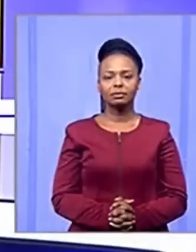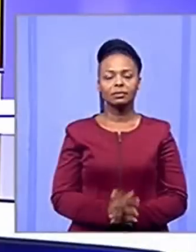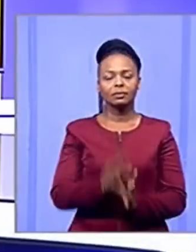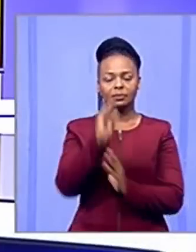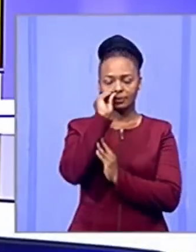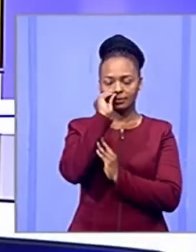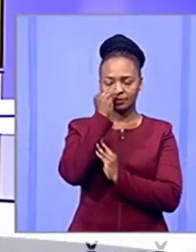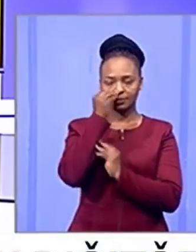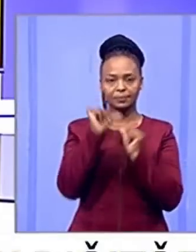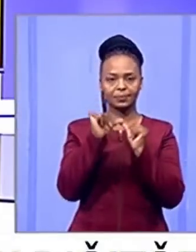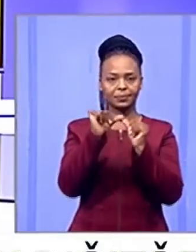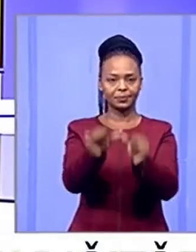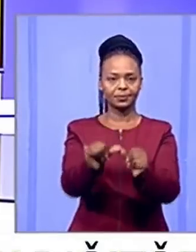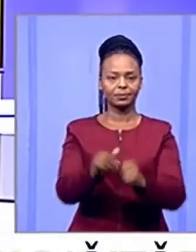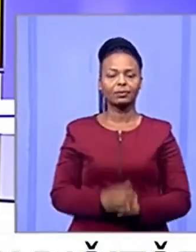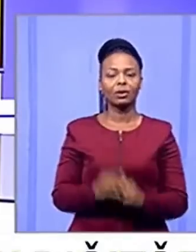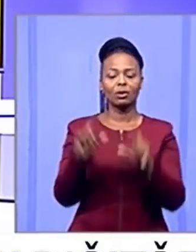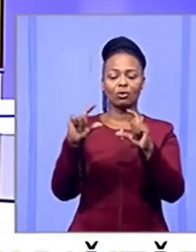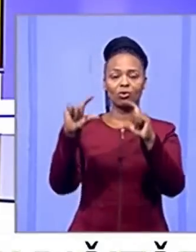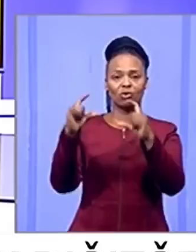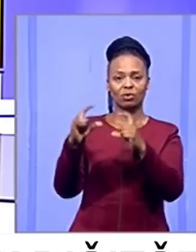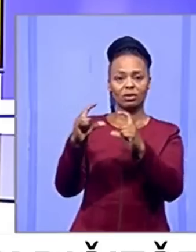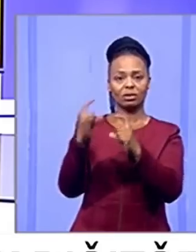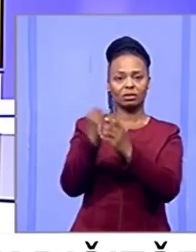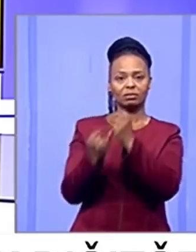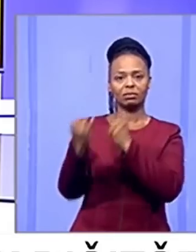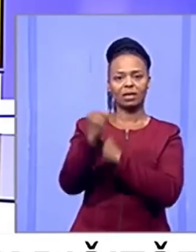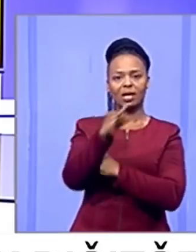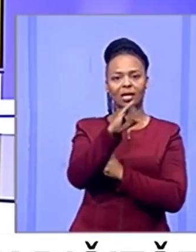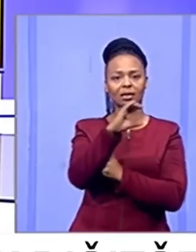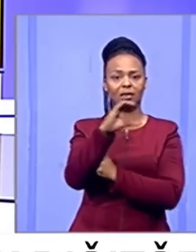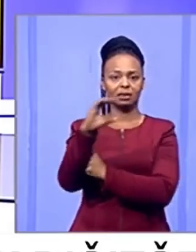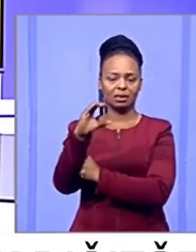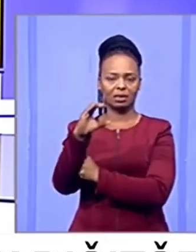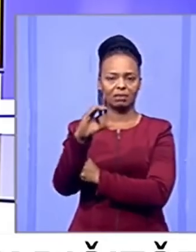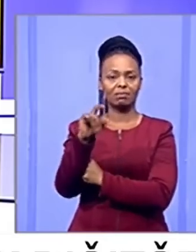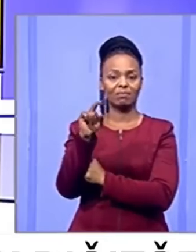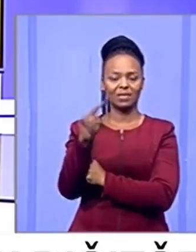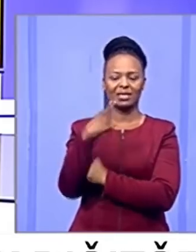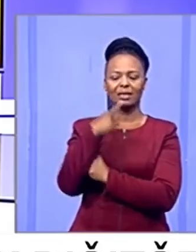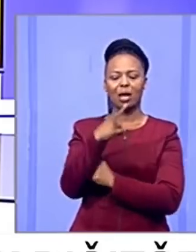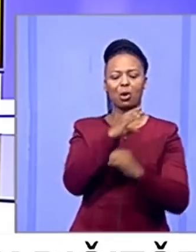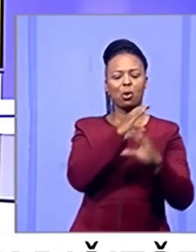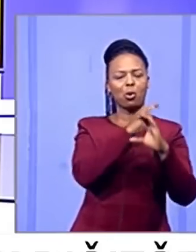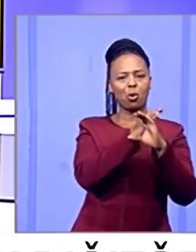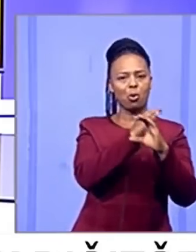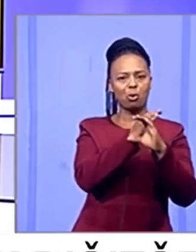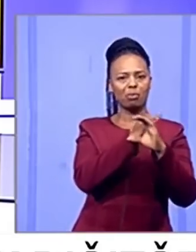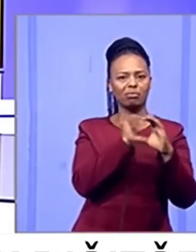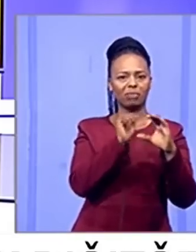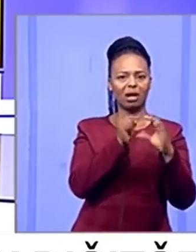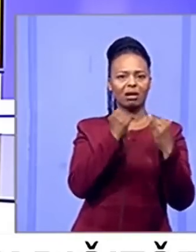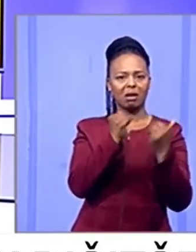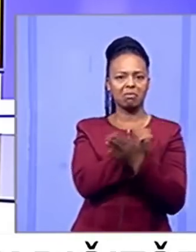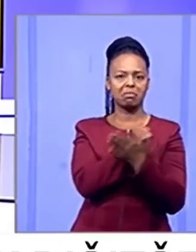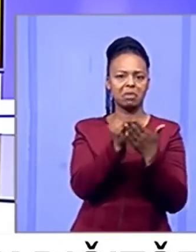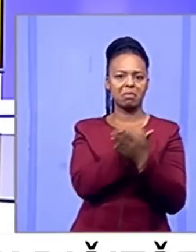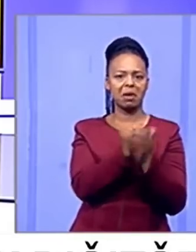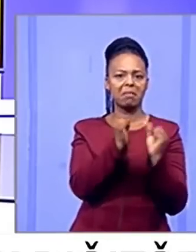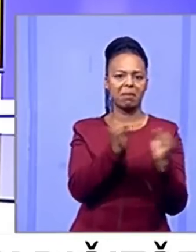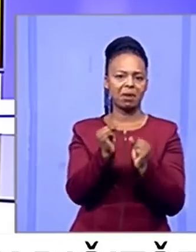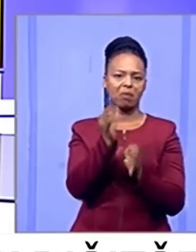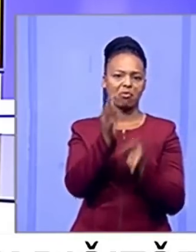Ditaba di tswela pele. Komishene eo e ikemego ya dikgetho IEC e re COPE e sa dutse e ngwadišitšwe bjalo ka mokgatlo